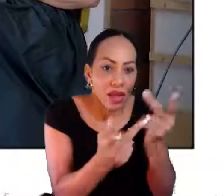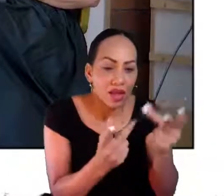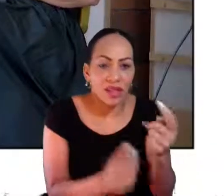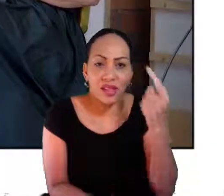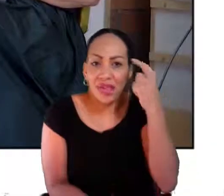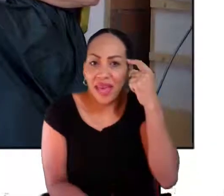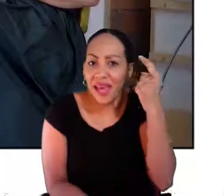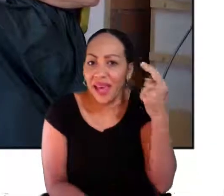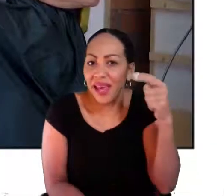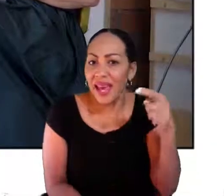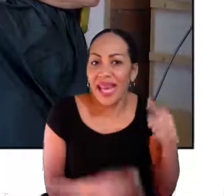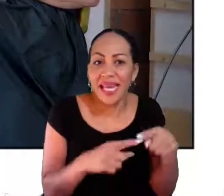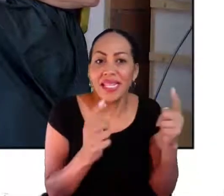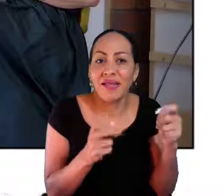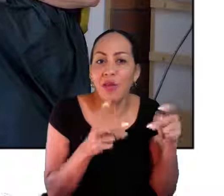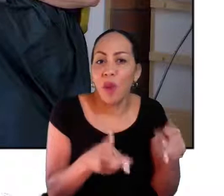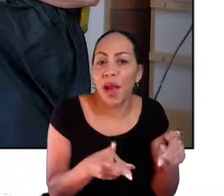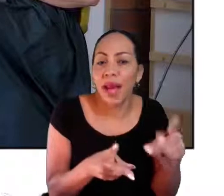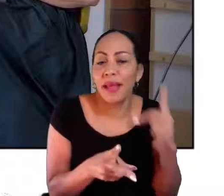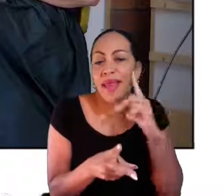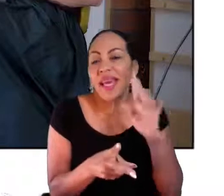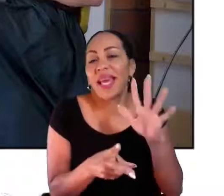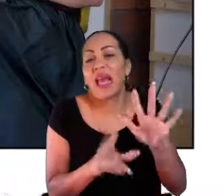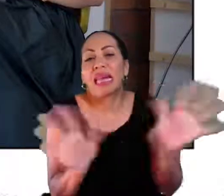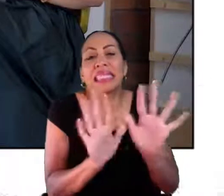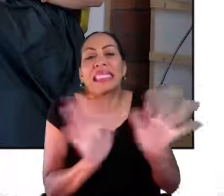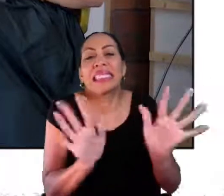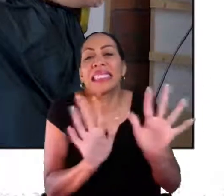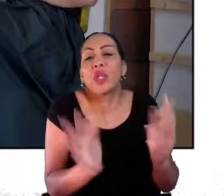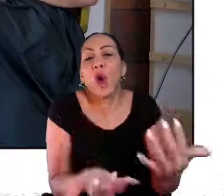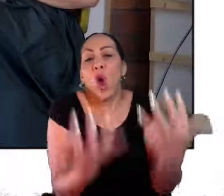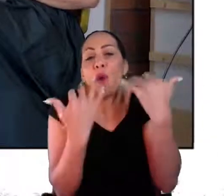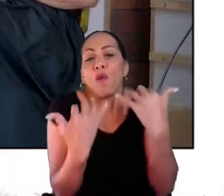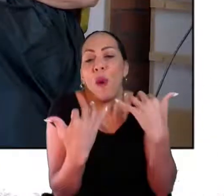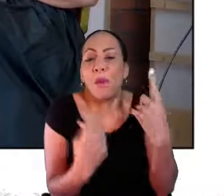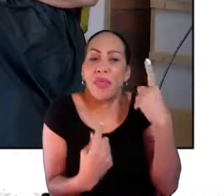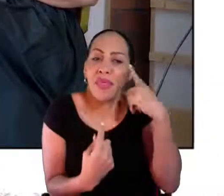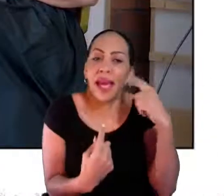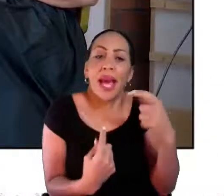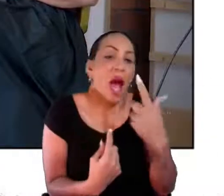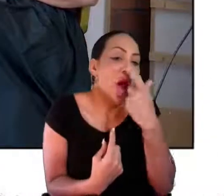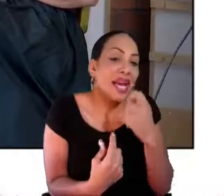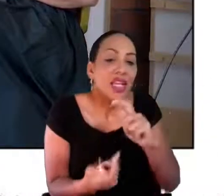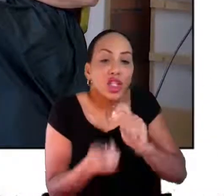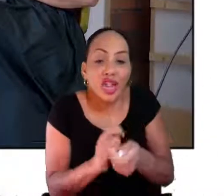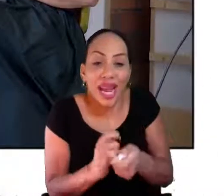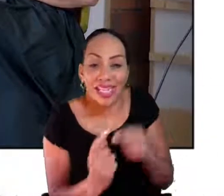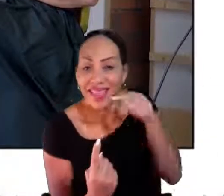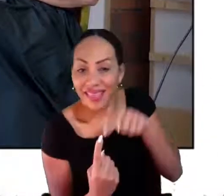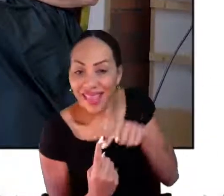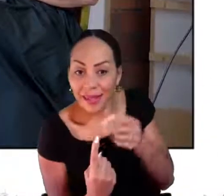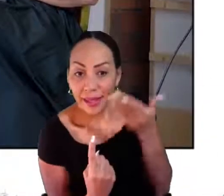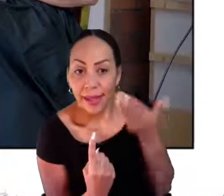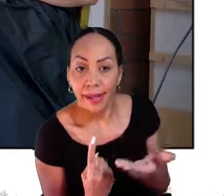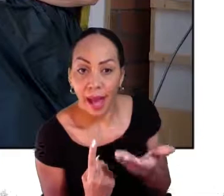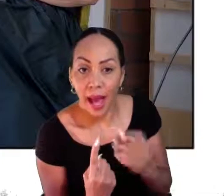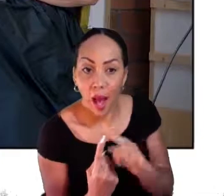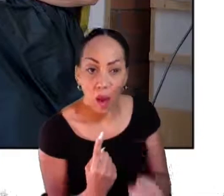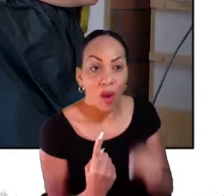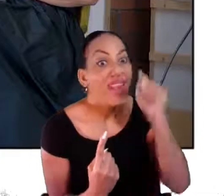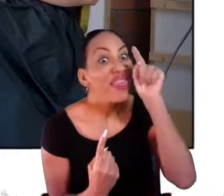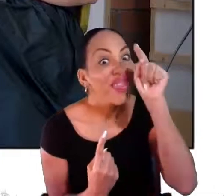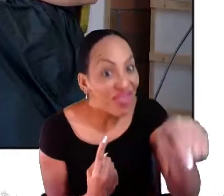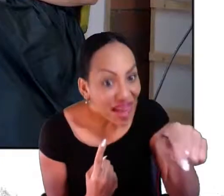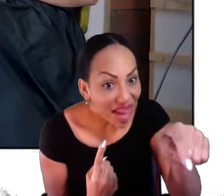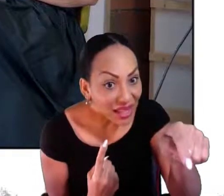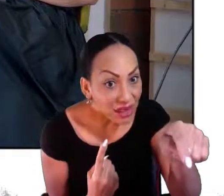can do now and what they can do later, and the instances and the moments that they can create change in is definitely the language that we started using and started building